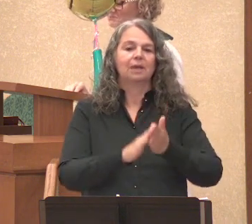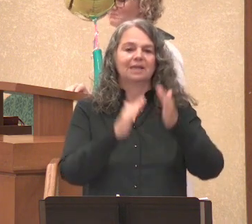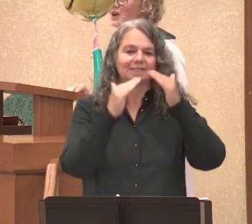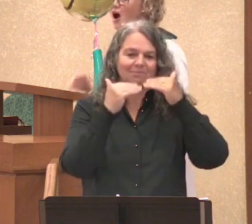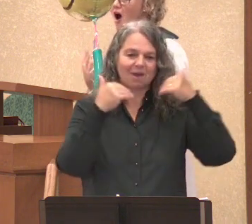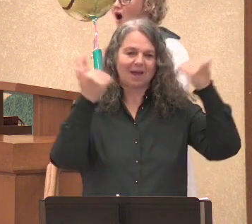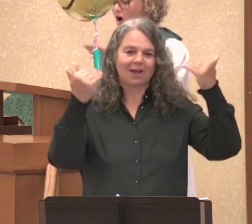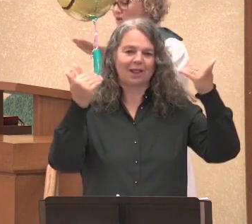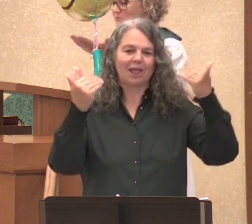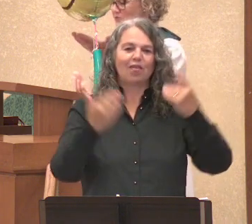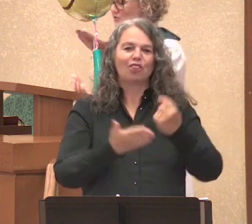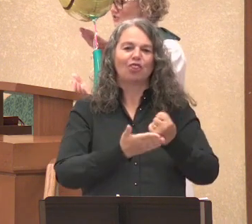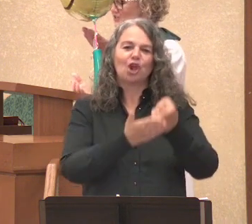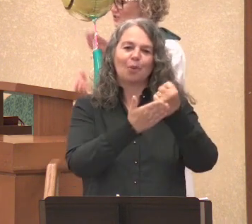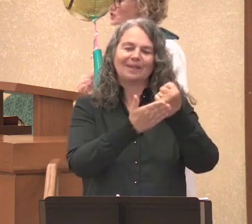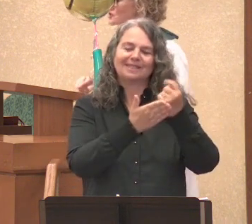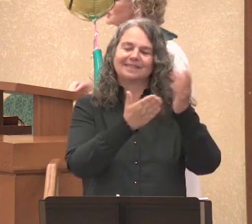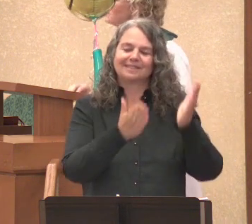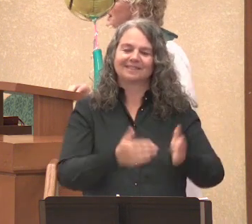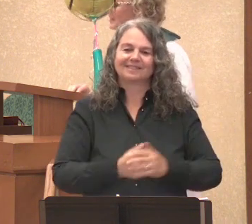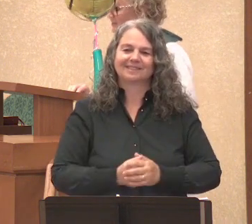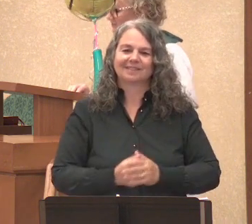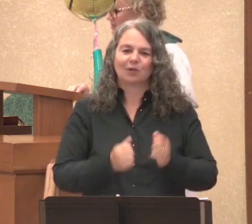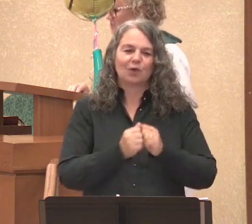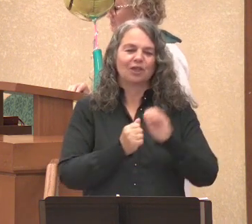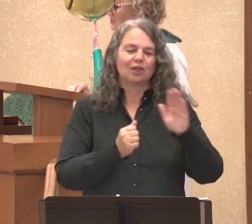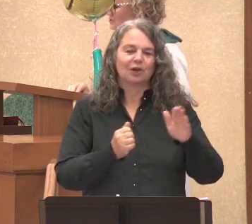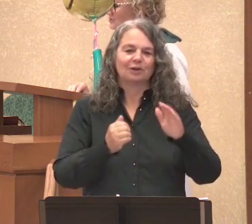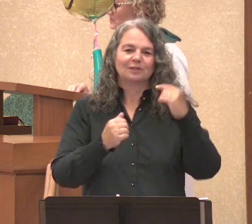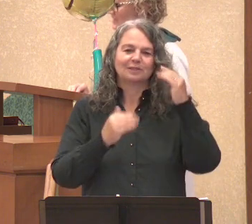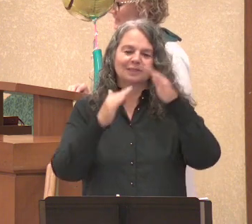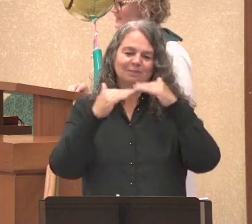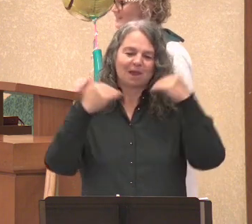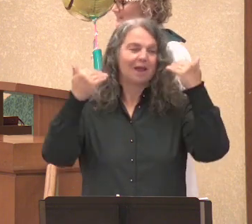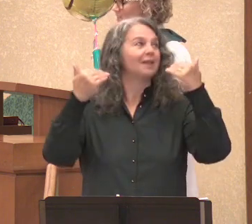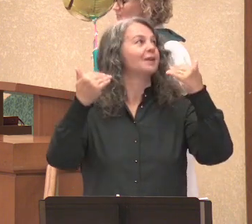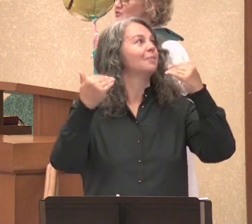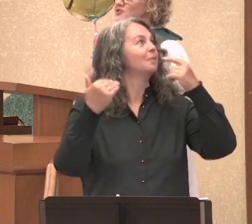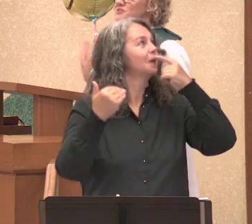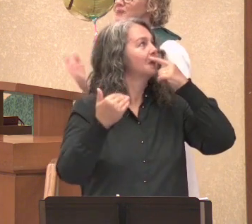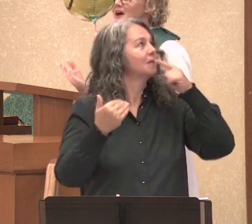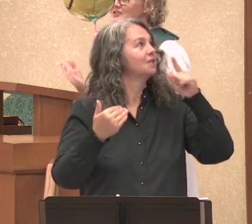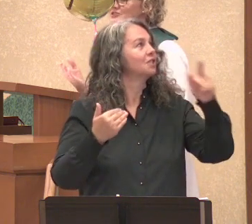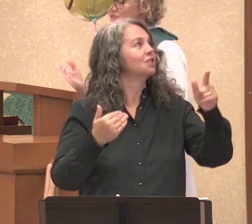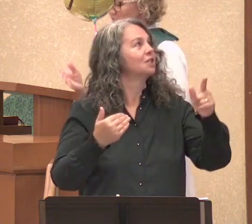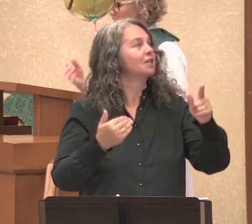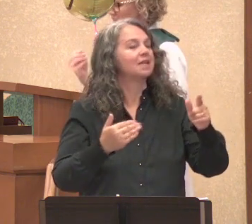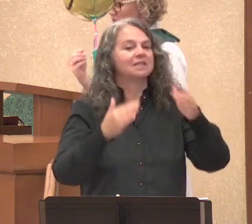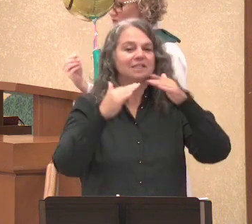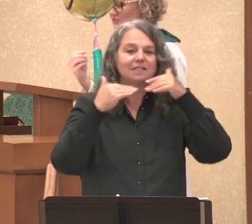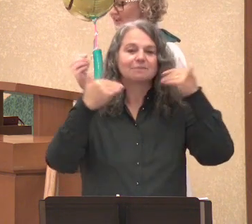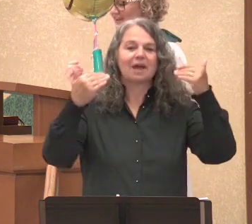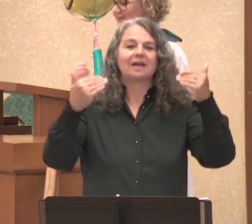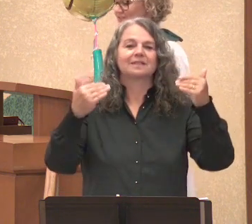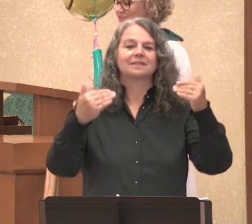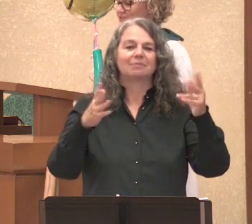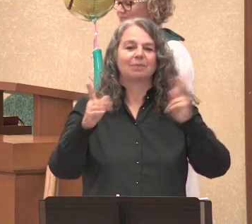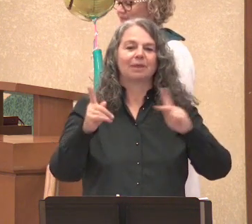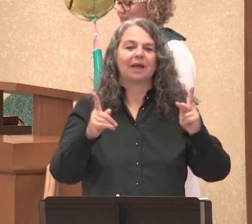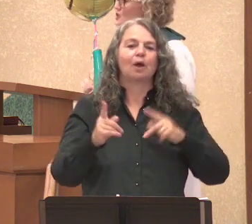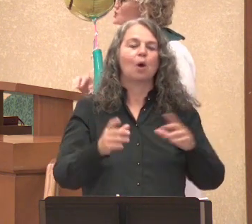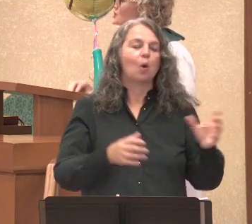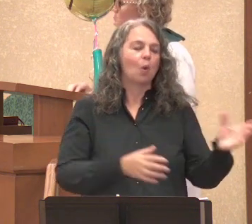therapist. Armed with her signature smiley face balloons, Nikki delivers smiles and holds